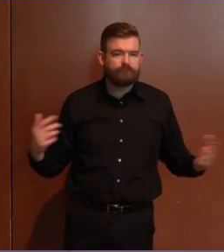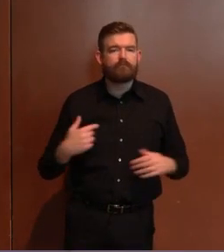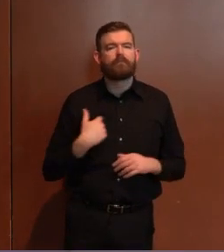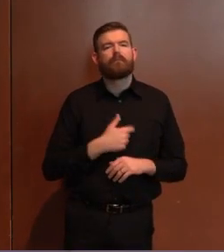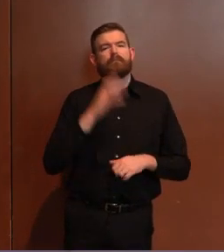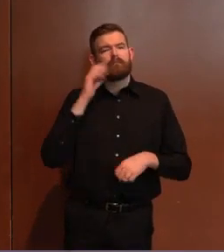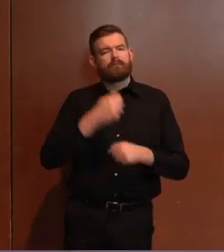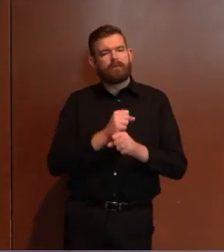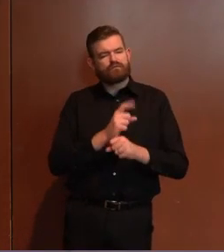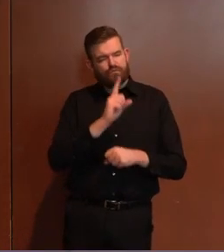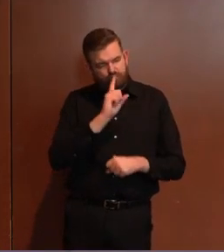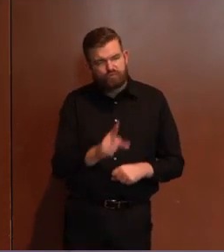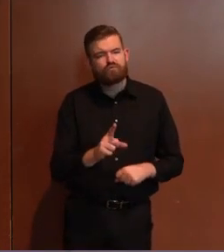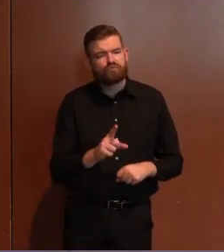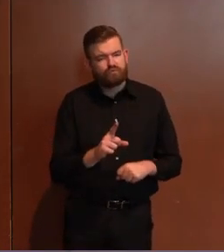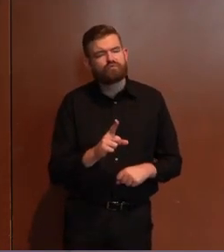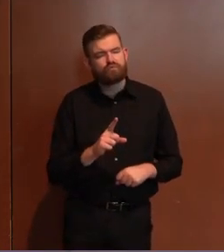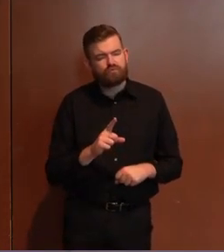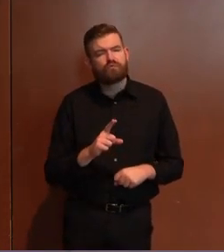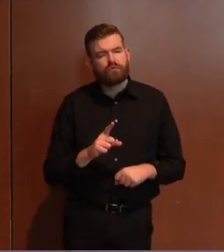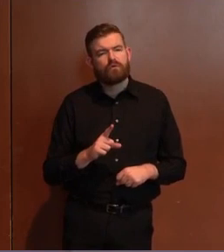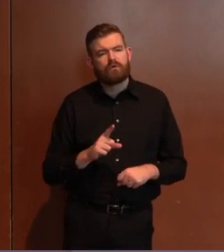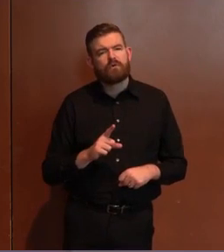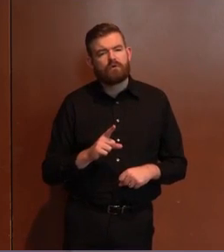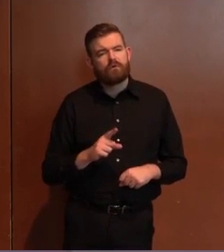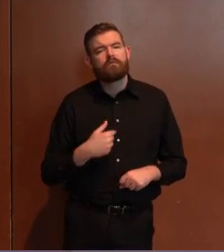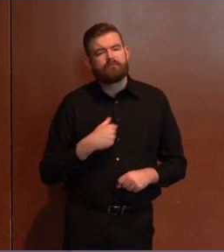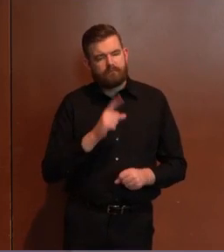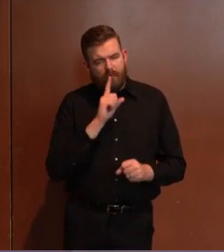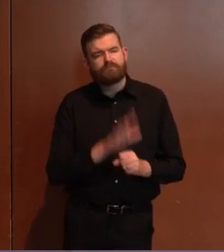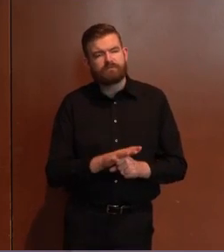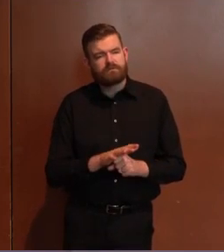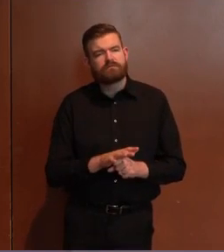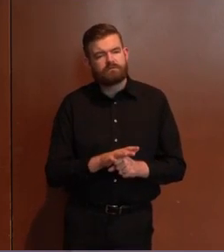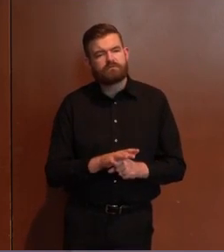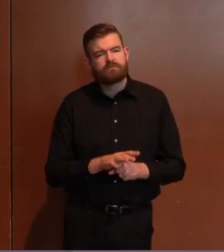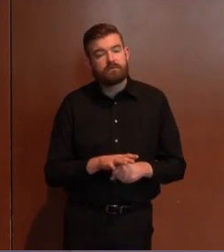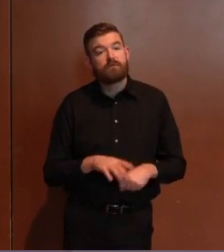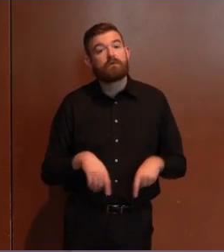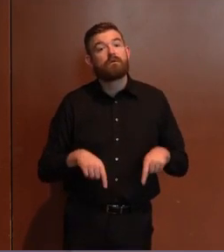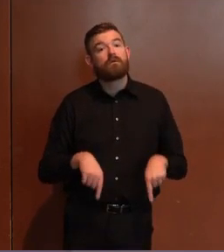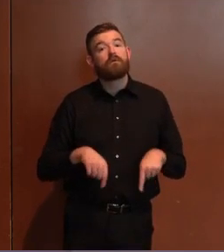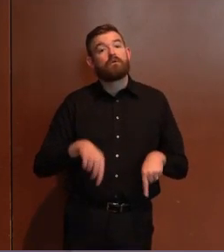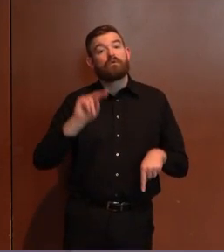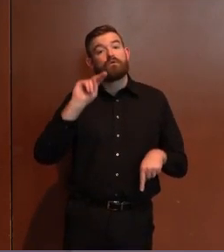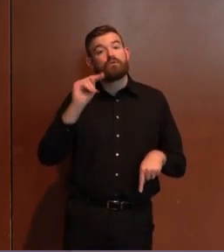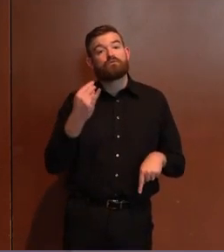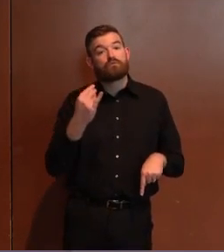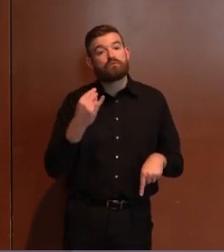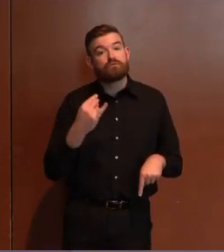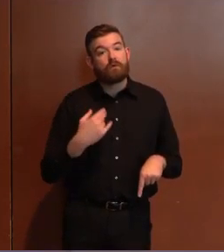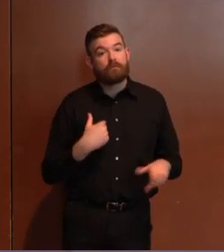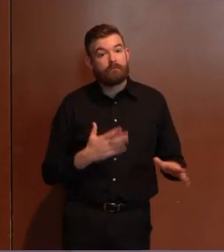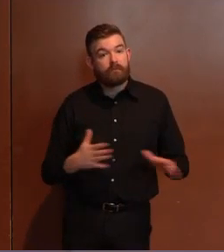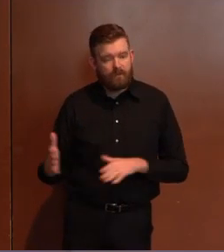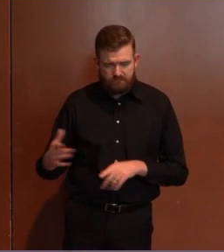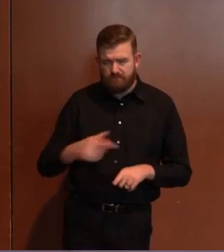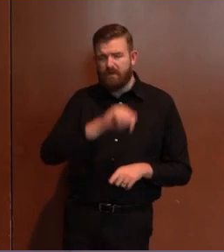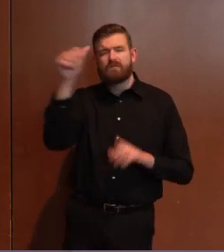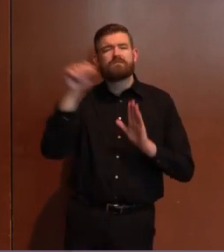commitment, and I, please God, ask that we do one nationally as well. Akin, no politics,